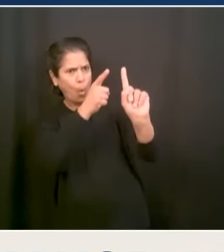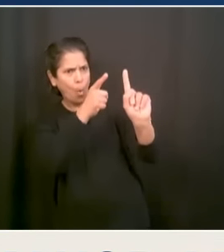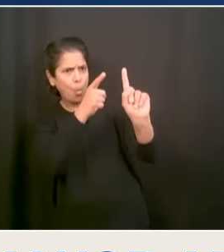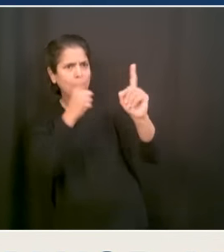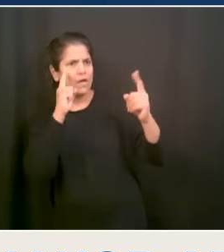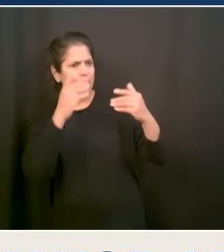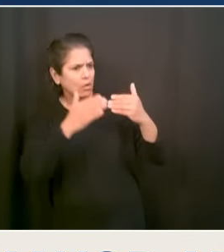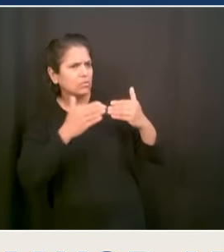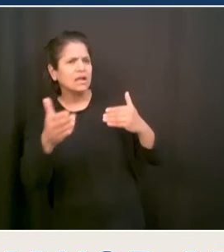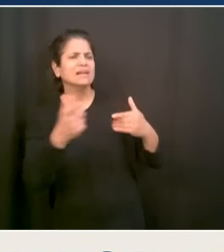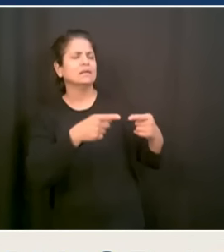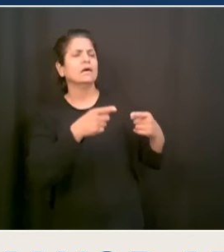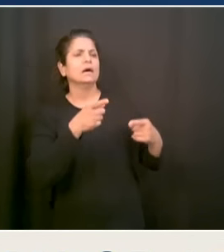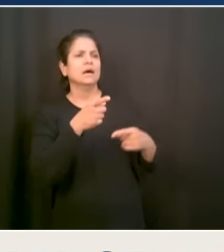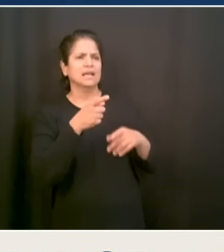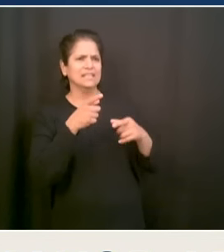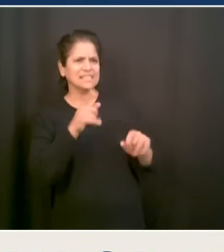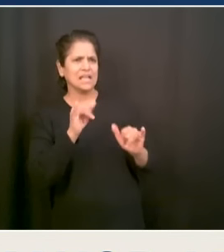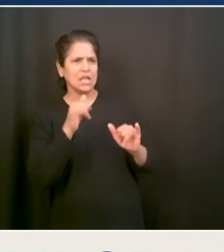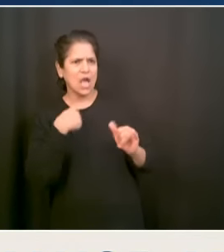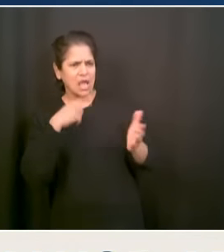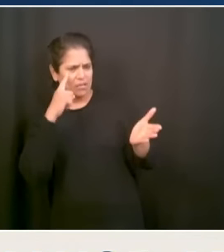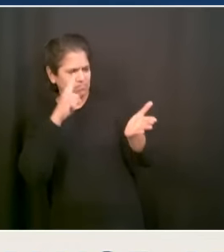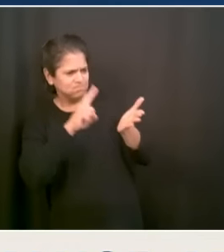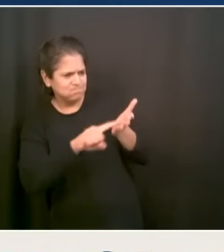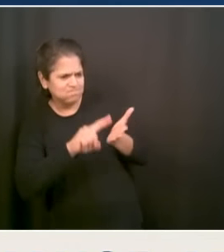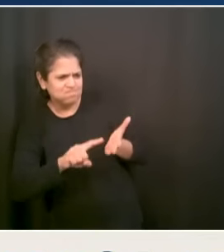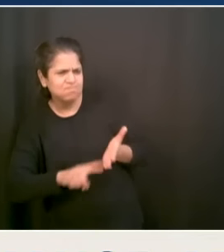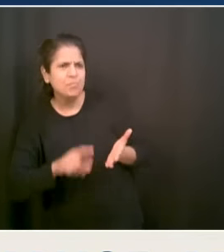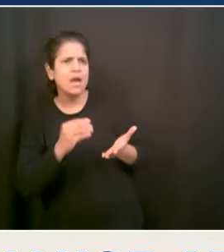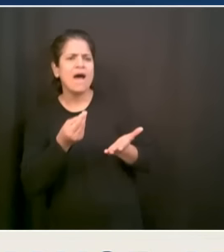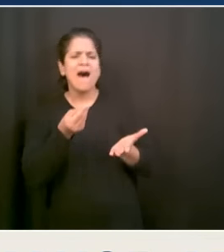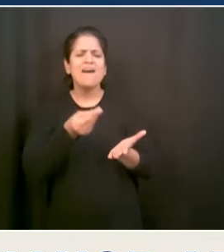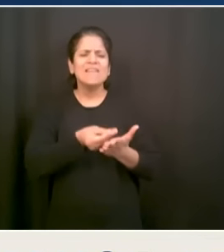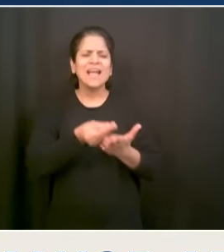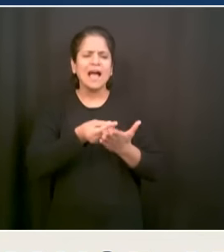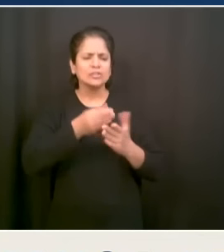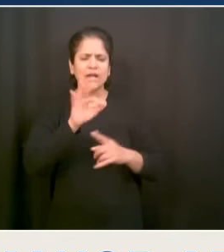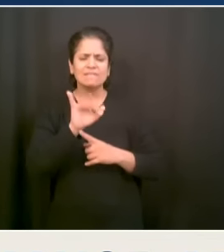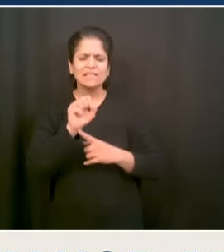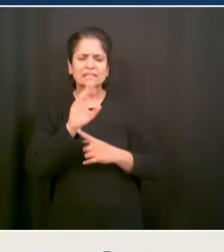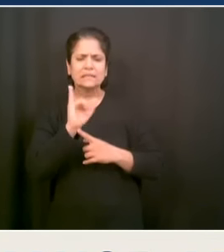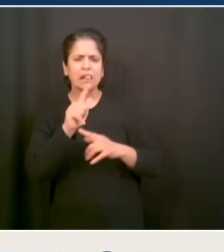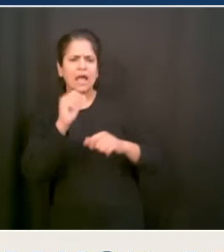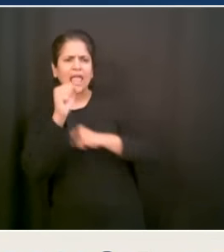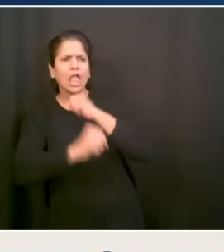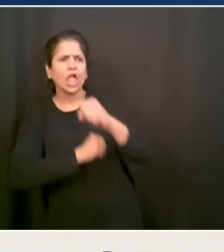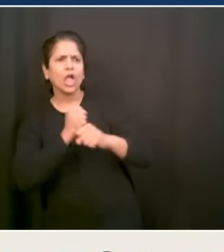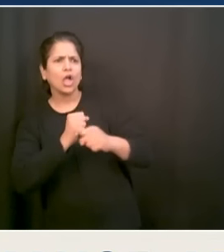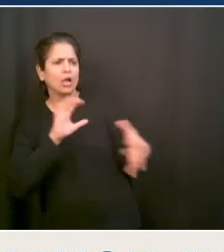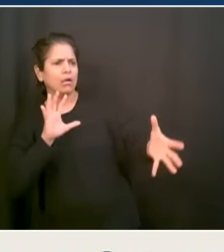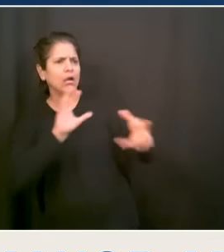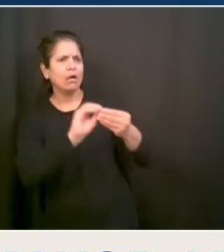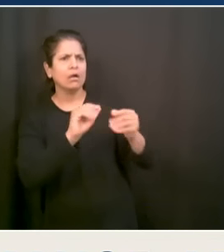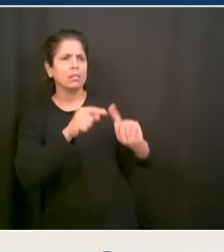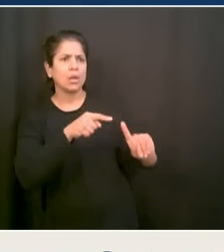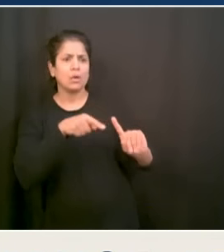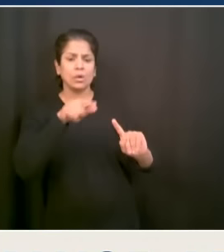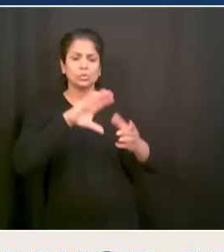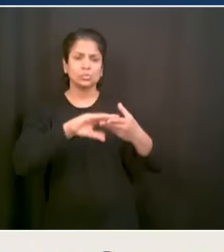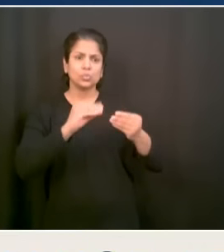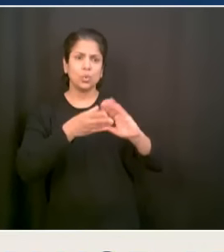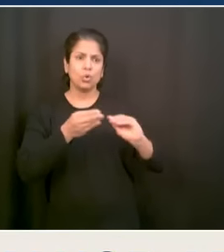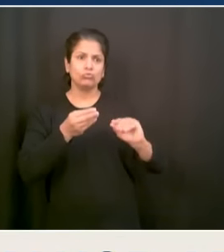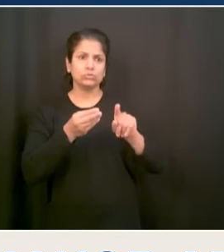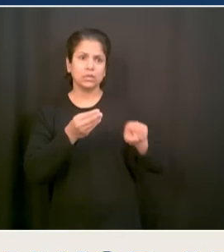fiscal health ourselves, but our early analysis is in line with their findings. And the story that those findings tell is clear.